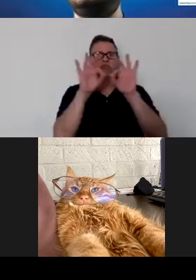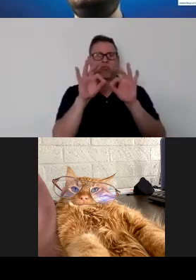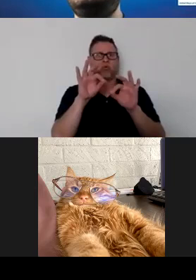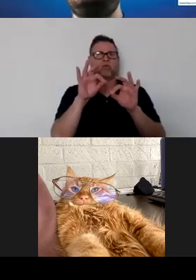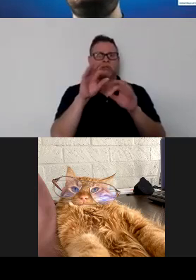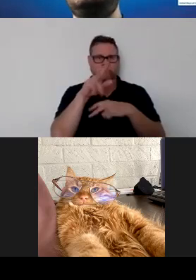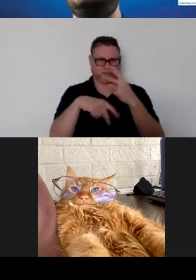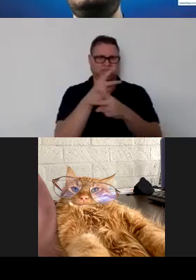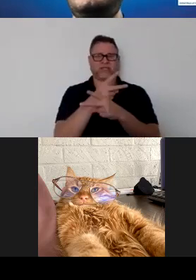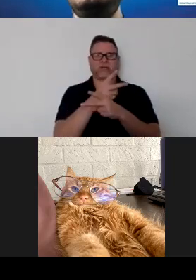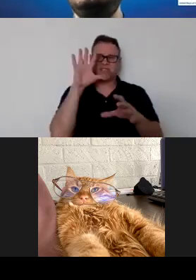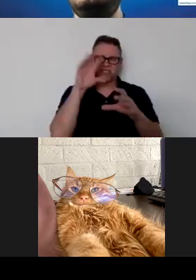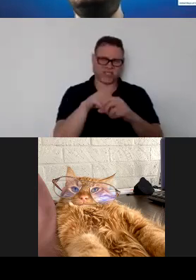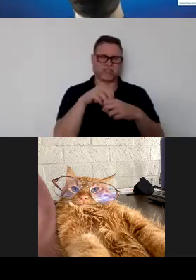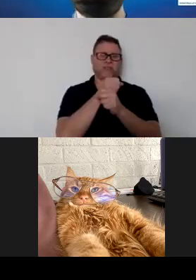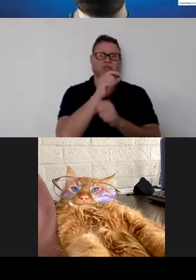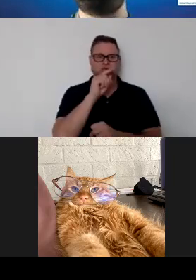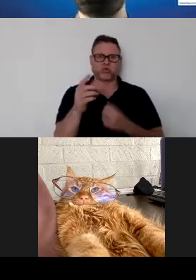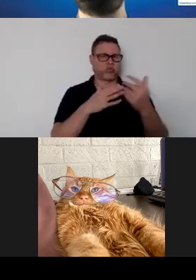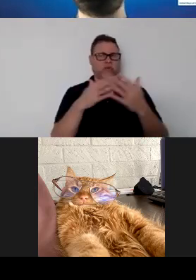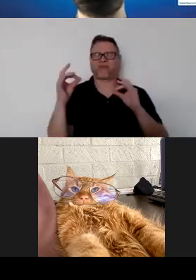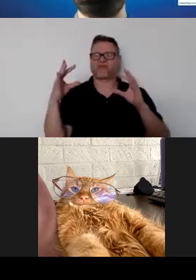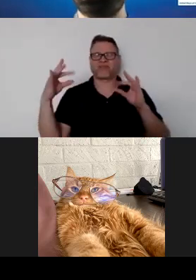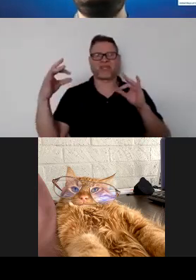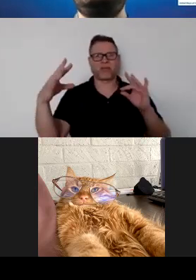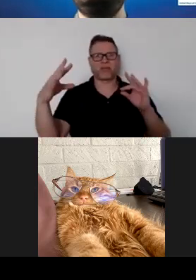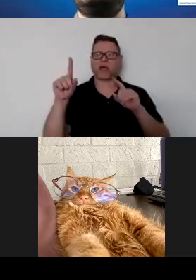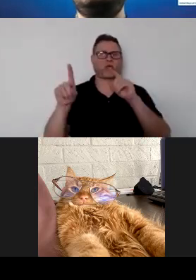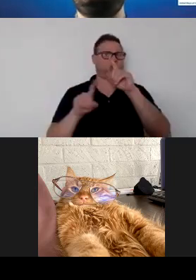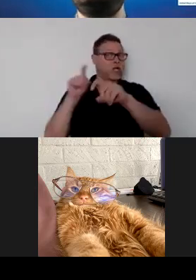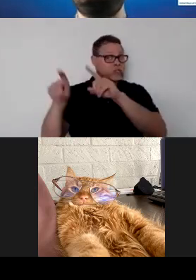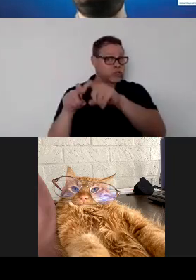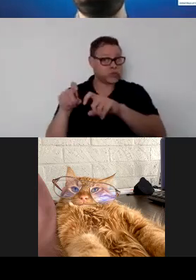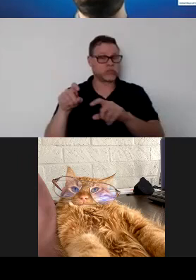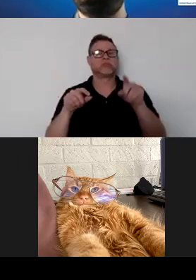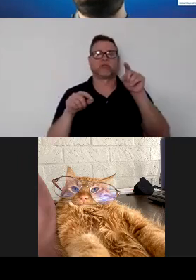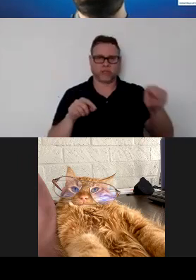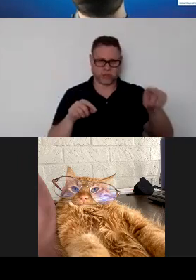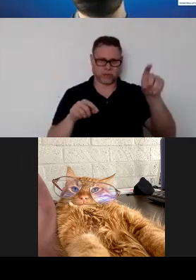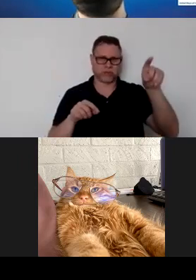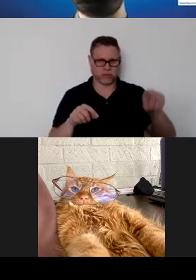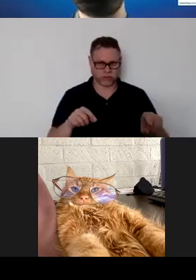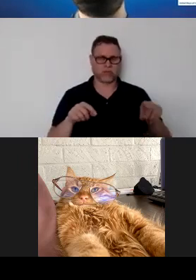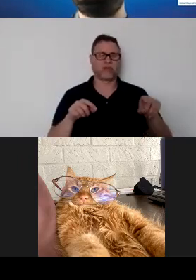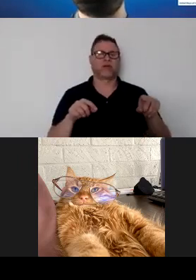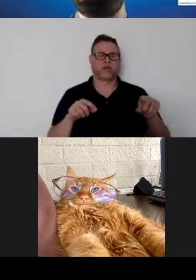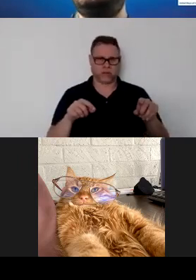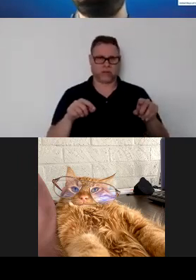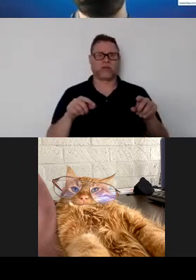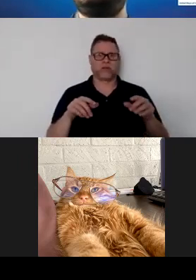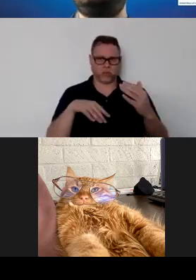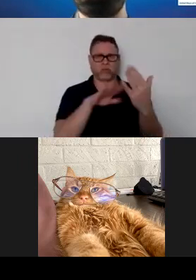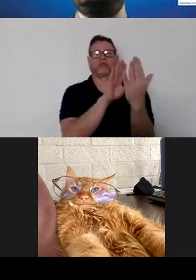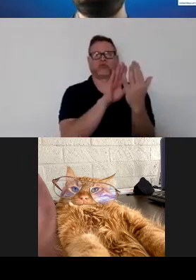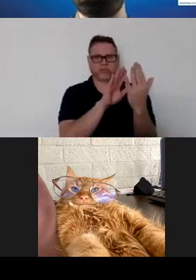engagements that you can have to really ensure that whatever feedback you have, whatever questions you have, is going to be definitely